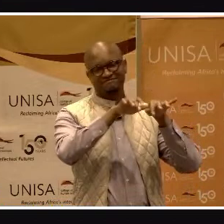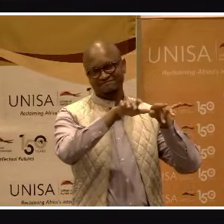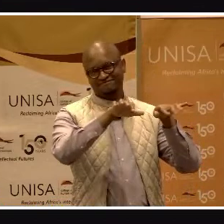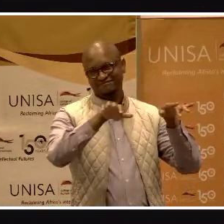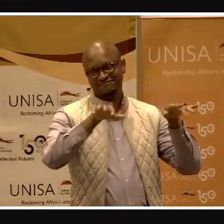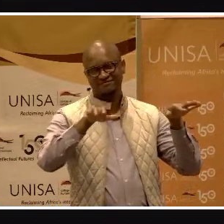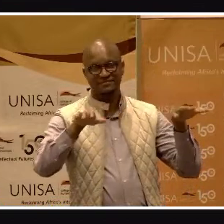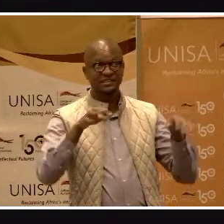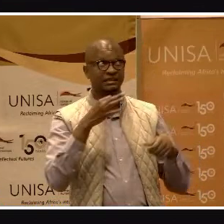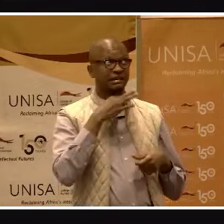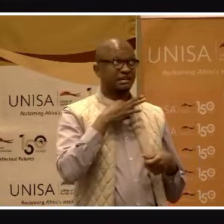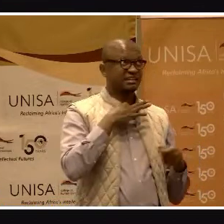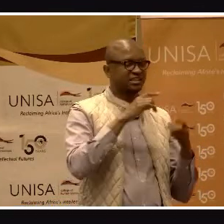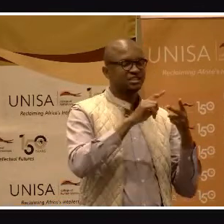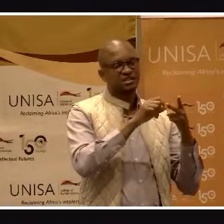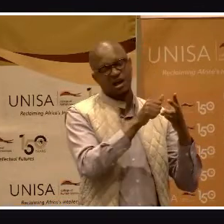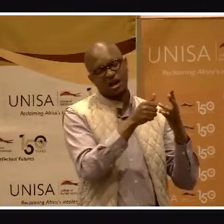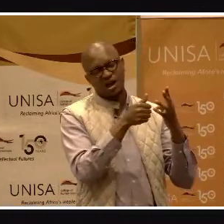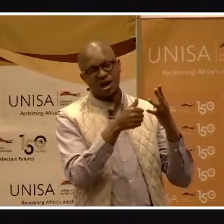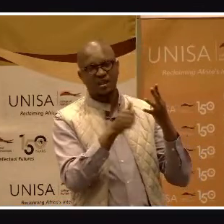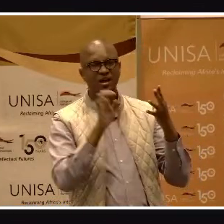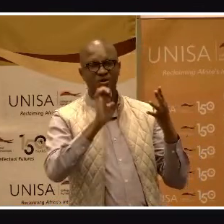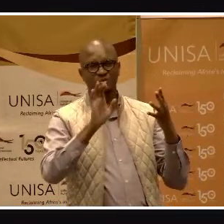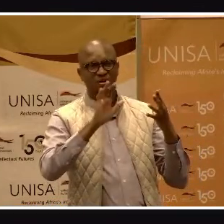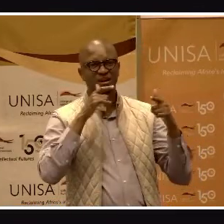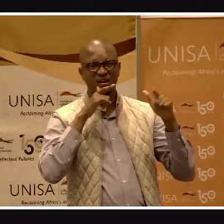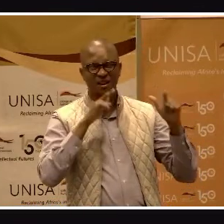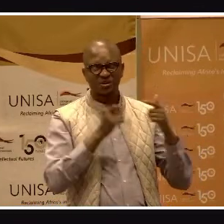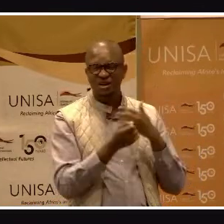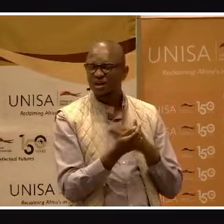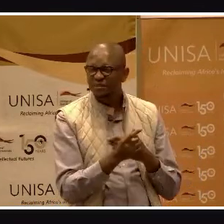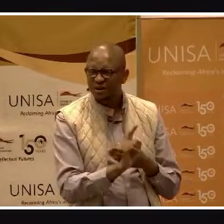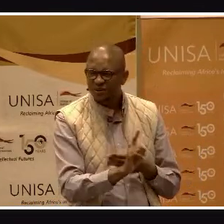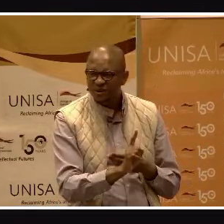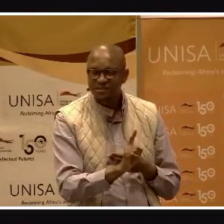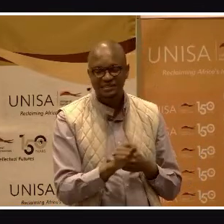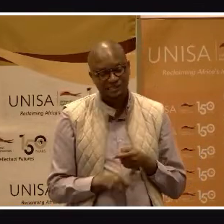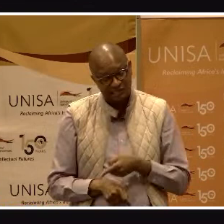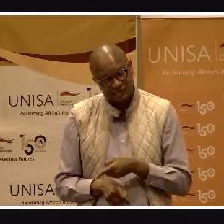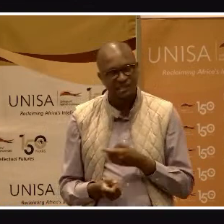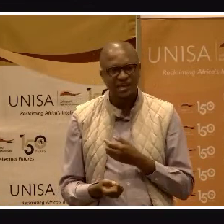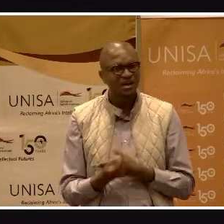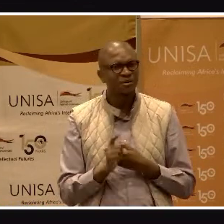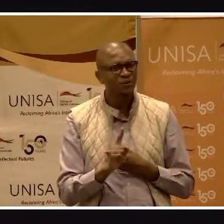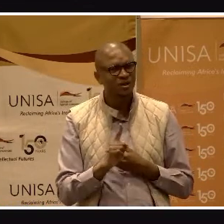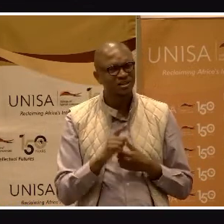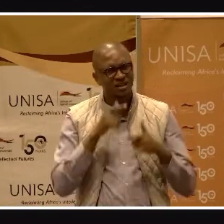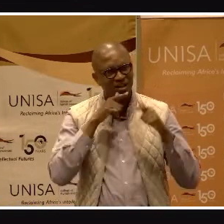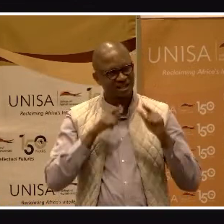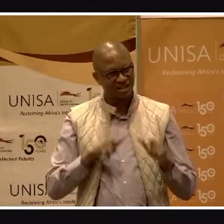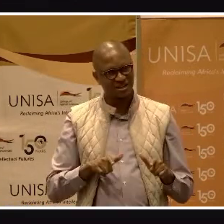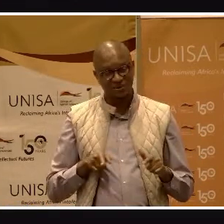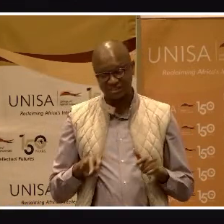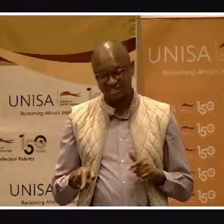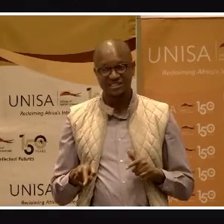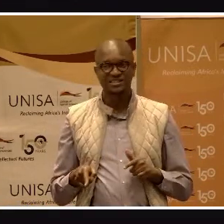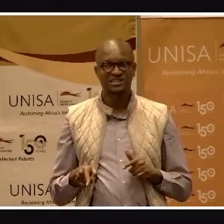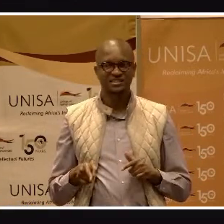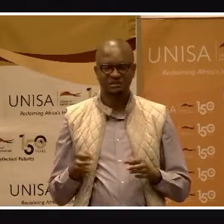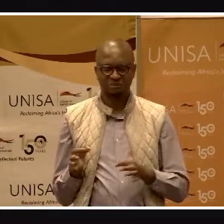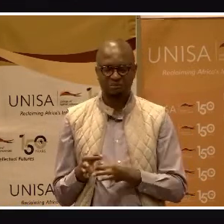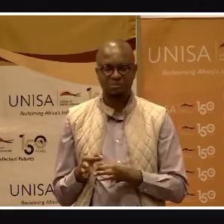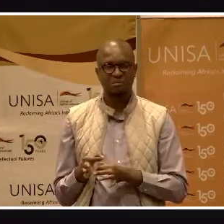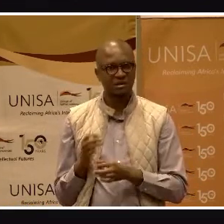national languages gain popularity, what happened to the indigenous languages? They started to be